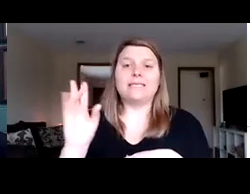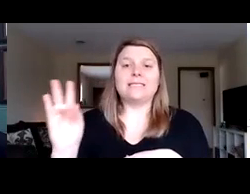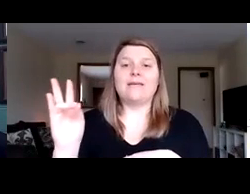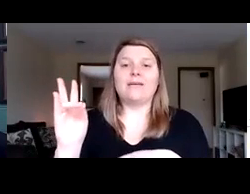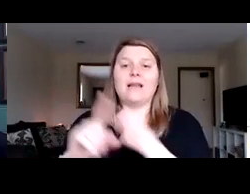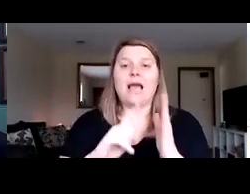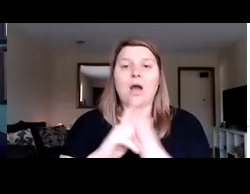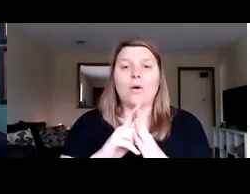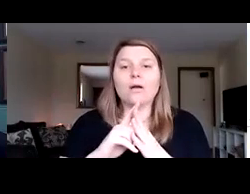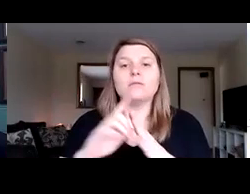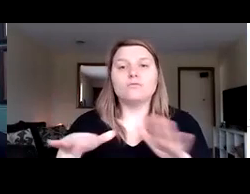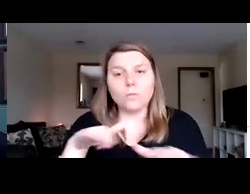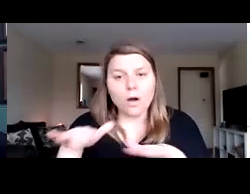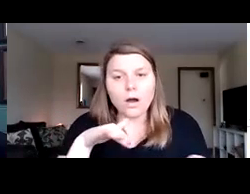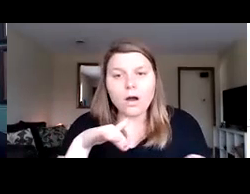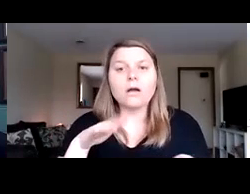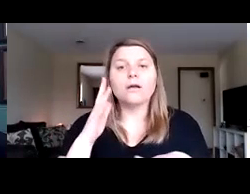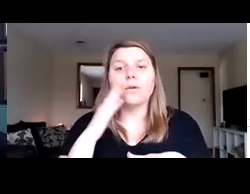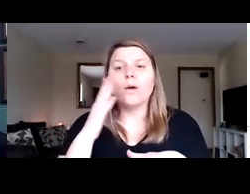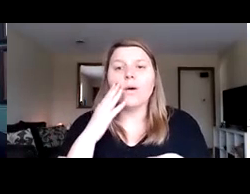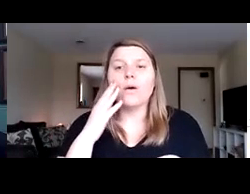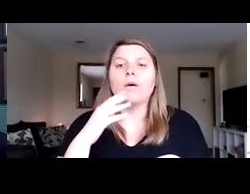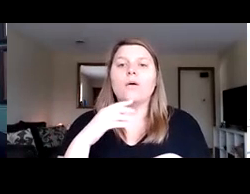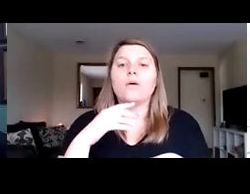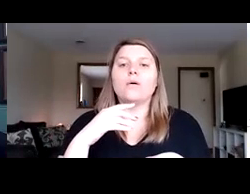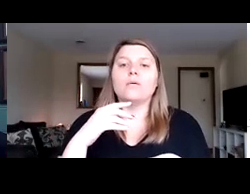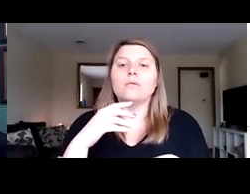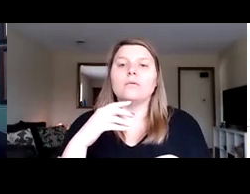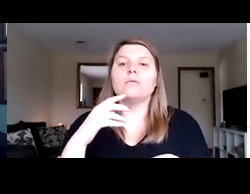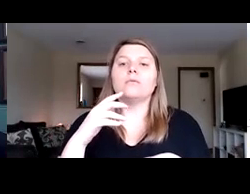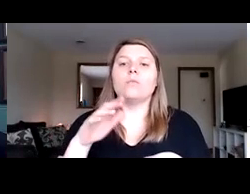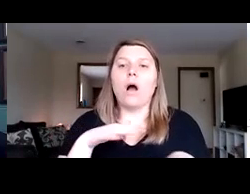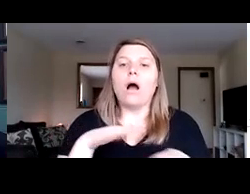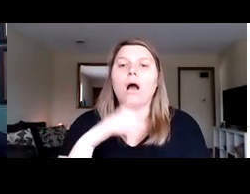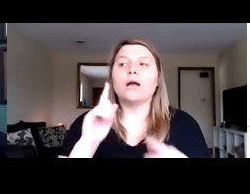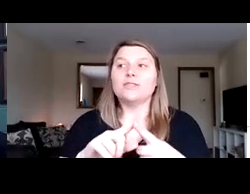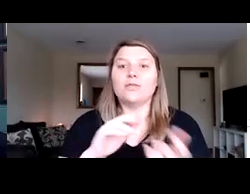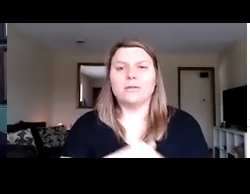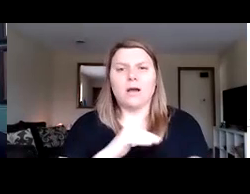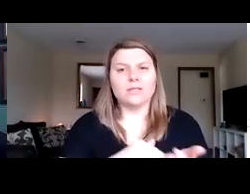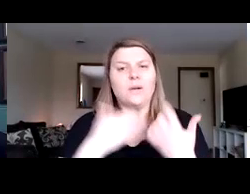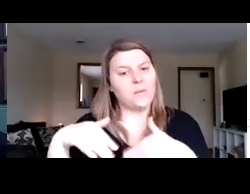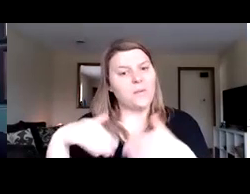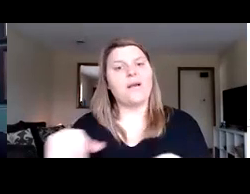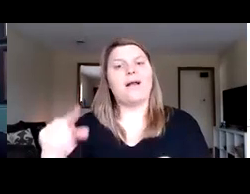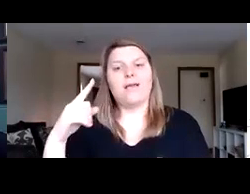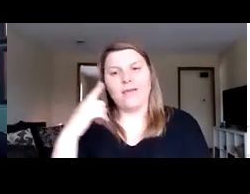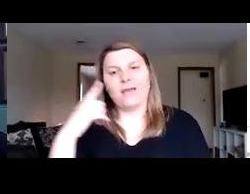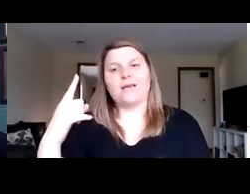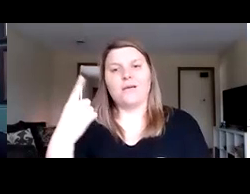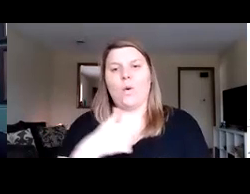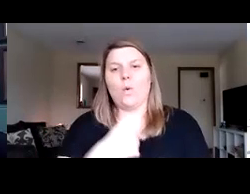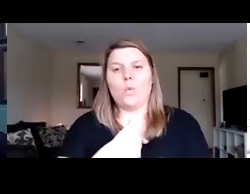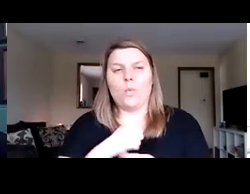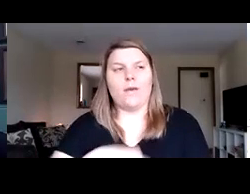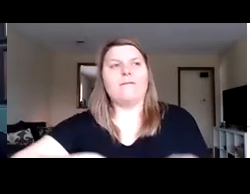walk or pack animal transport to go and get the care that you need. I think like we face